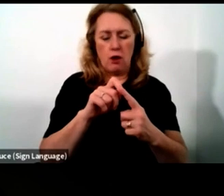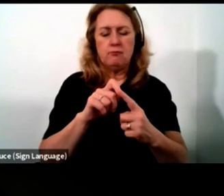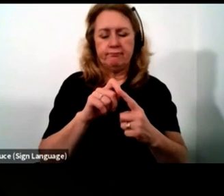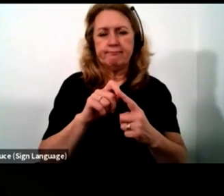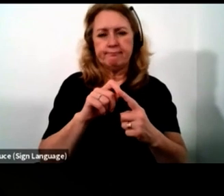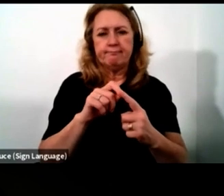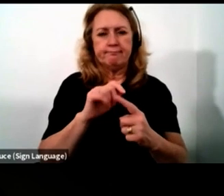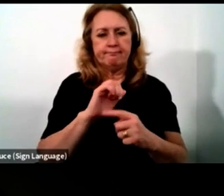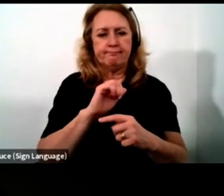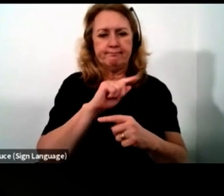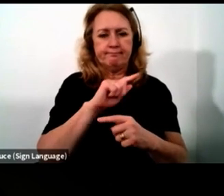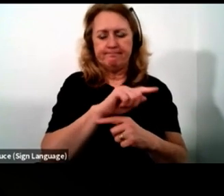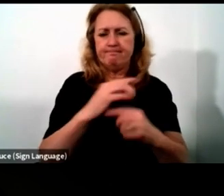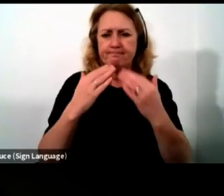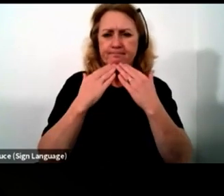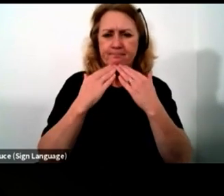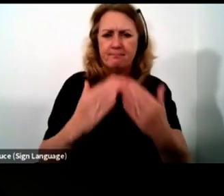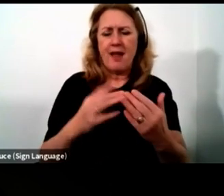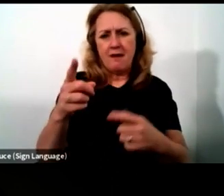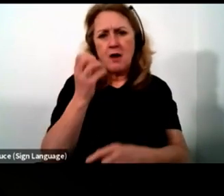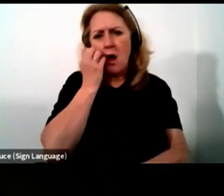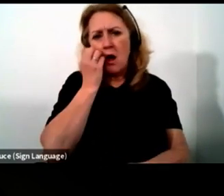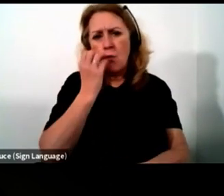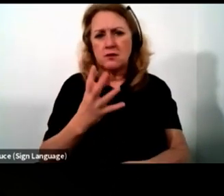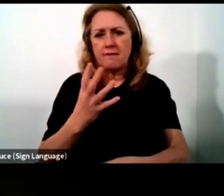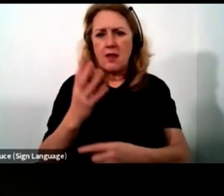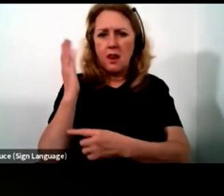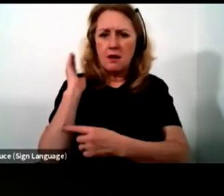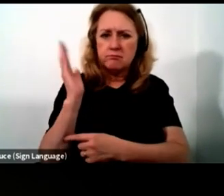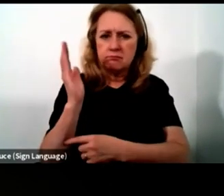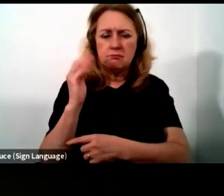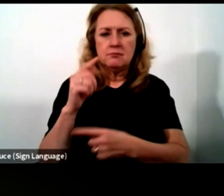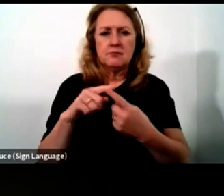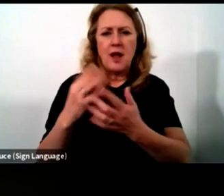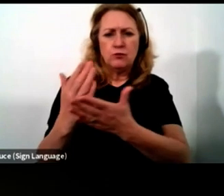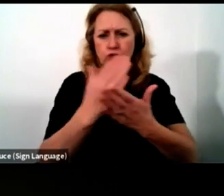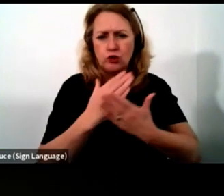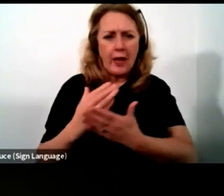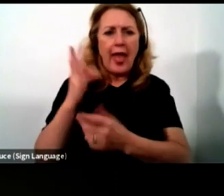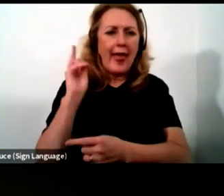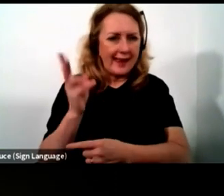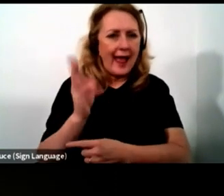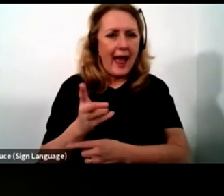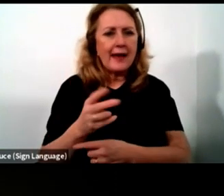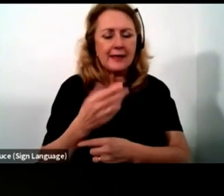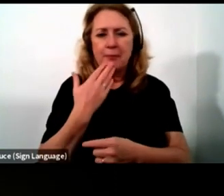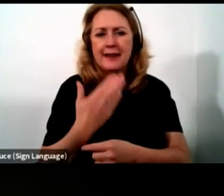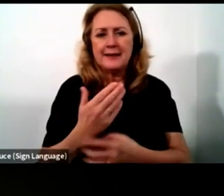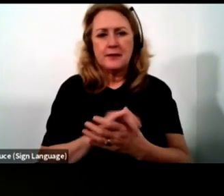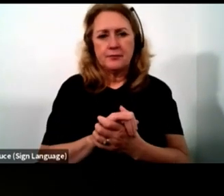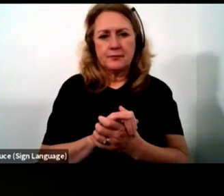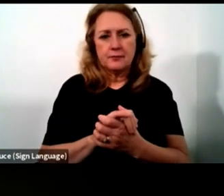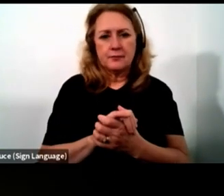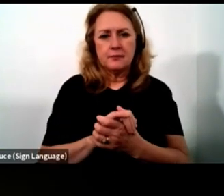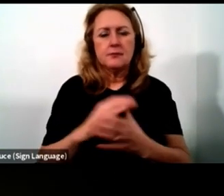the your Excellency for that wonderful presentation and requests that this be shared. Again, this is a suggestion that this be shared. I want to move